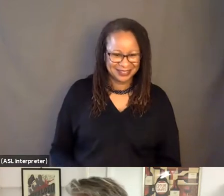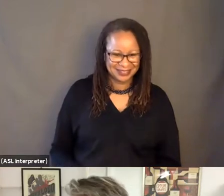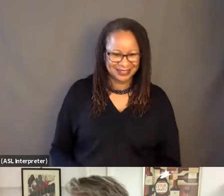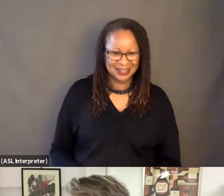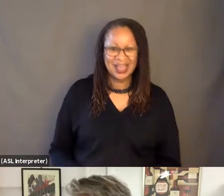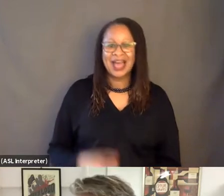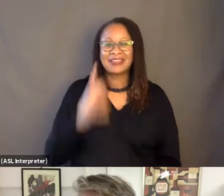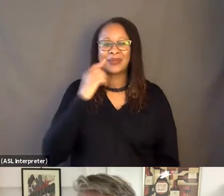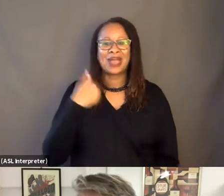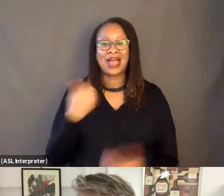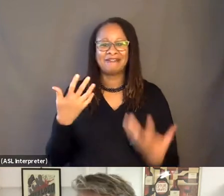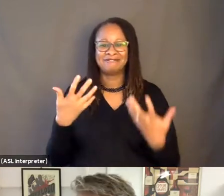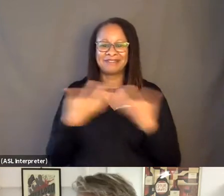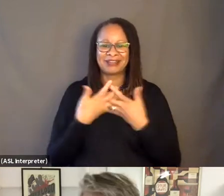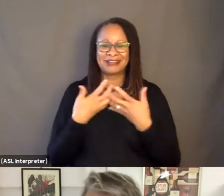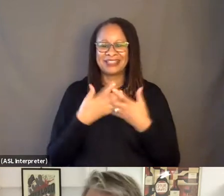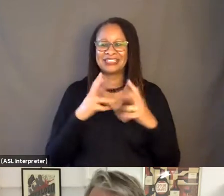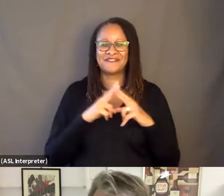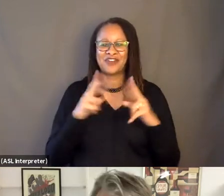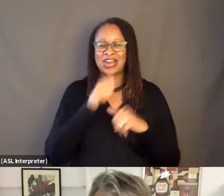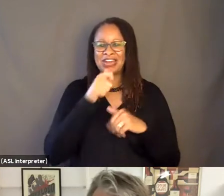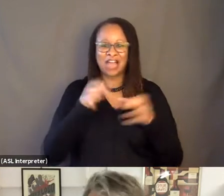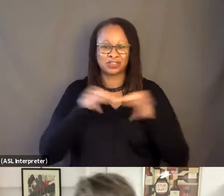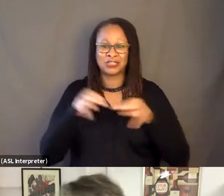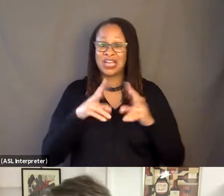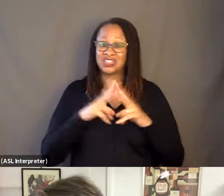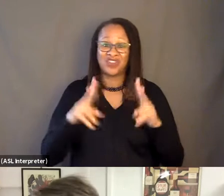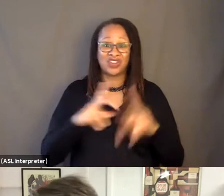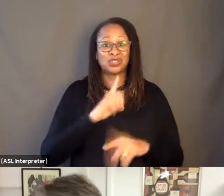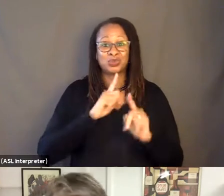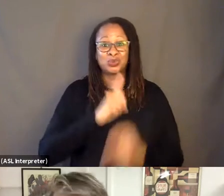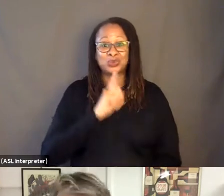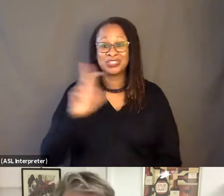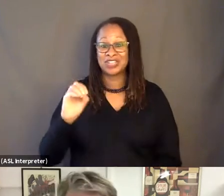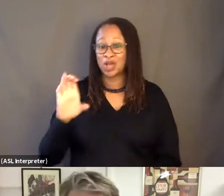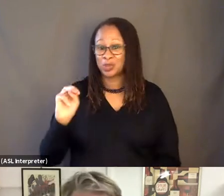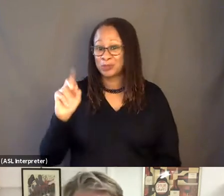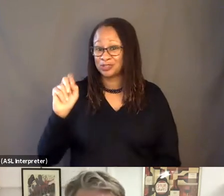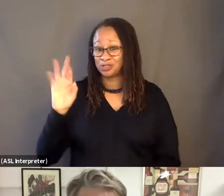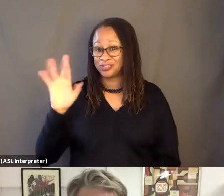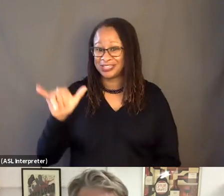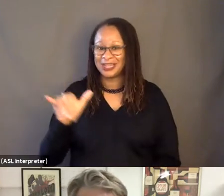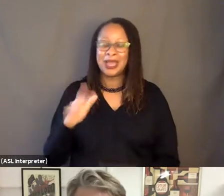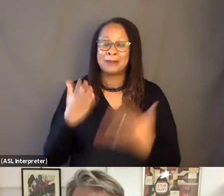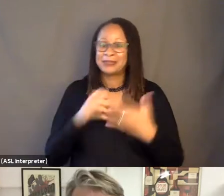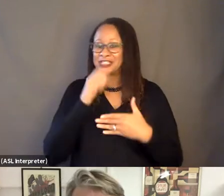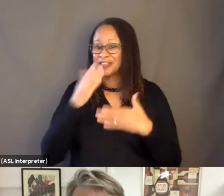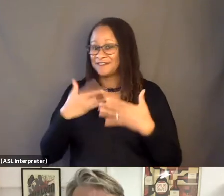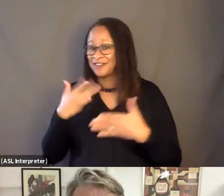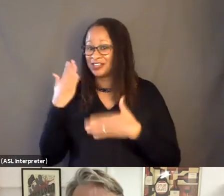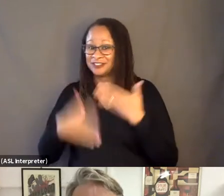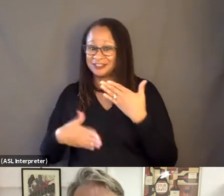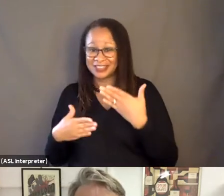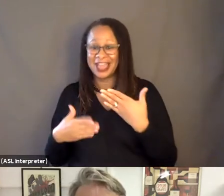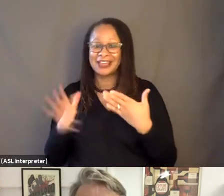non-directive. I mean, and so in a way, sort of truly documentary, although the film in the end doesn't maybe feel like a traditional